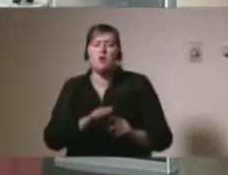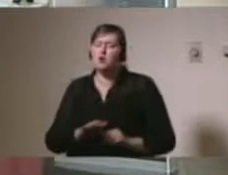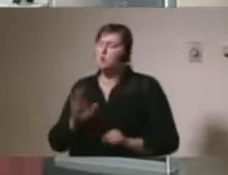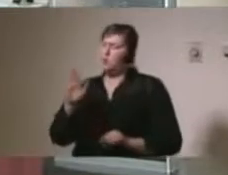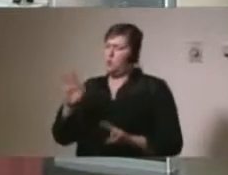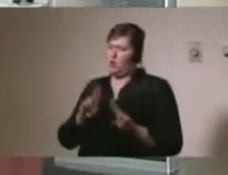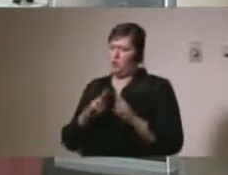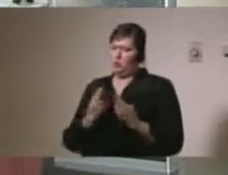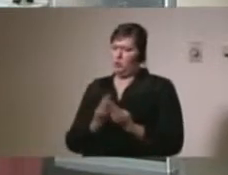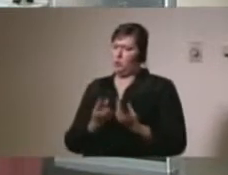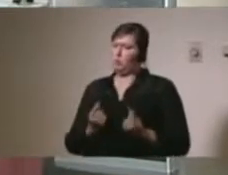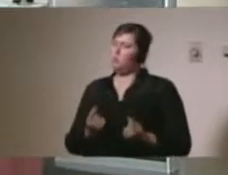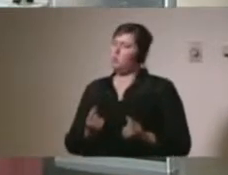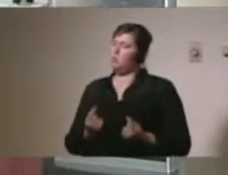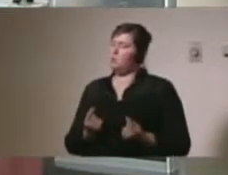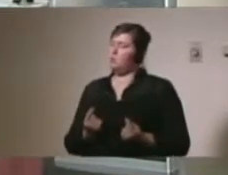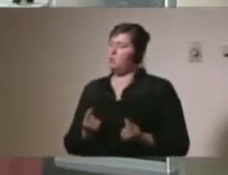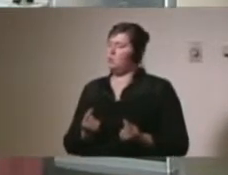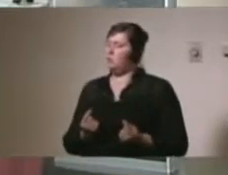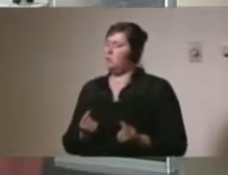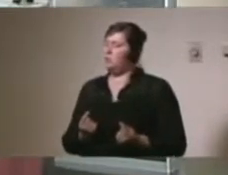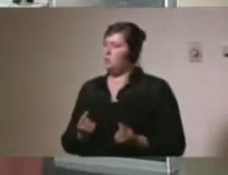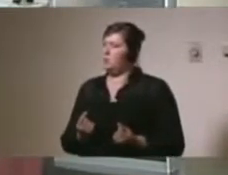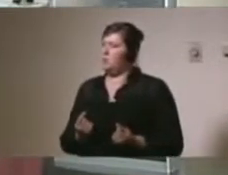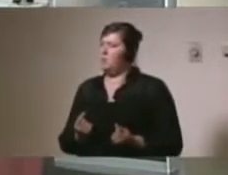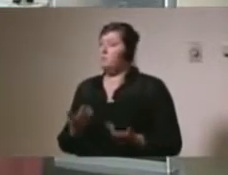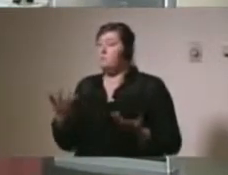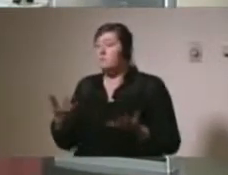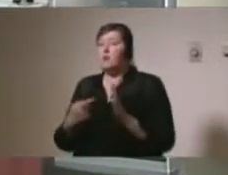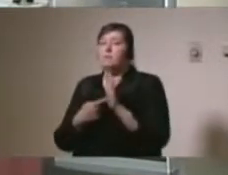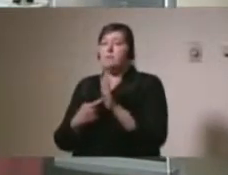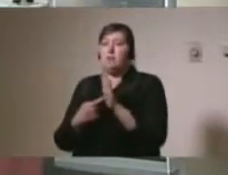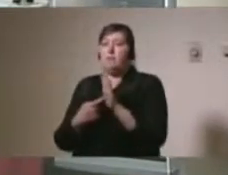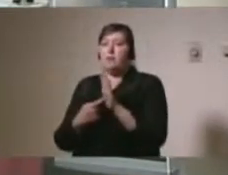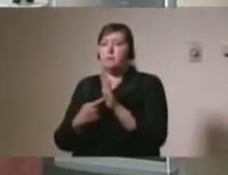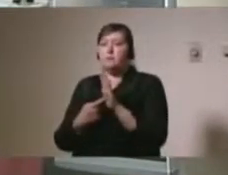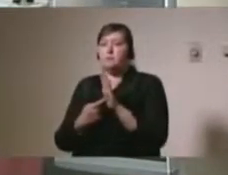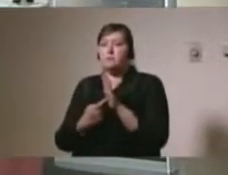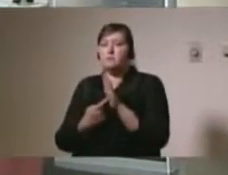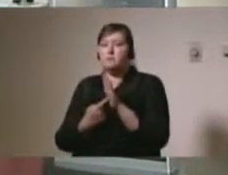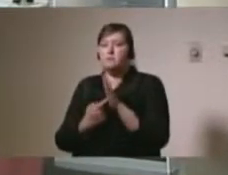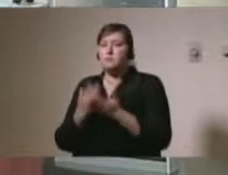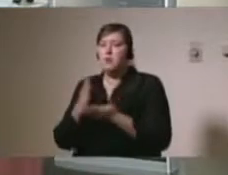situation? People say, well, I'm going to the commercial sector,